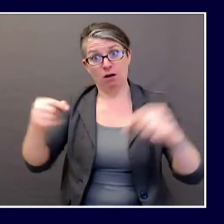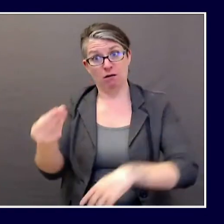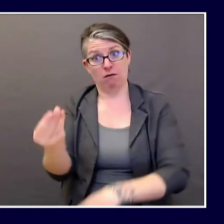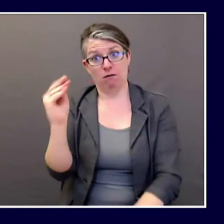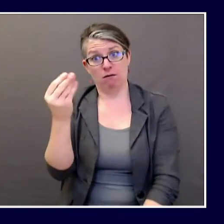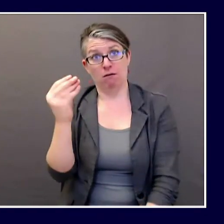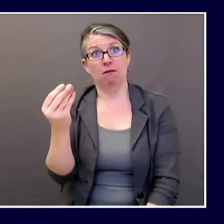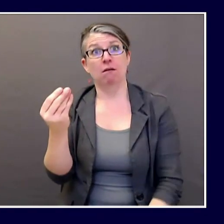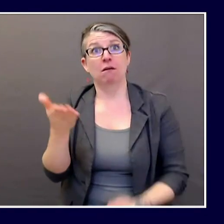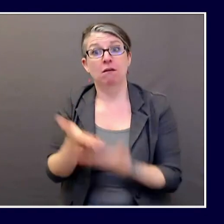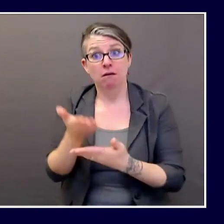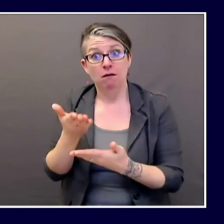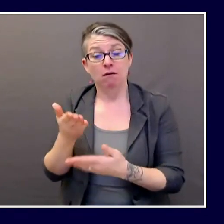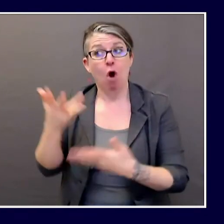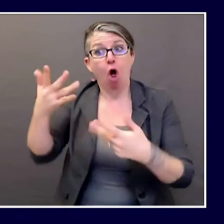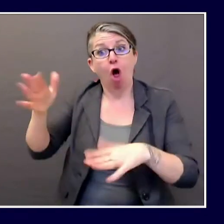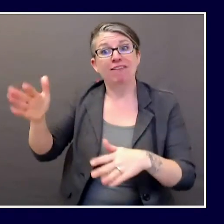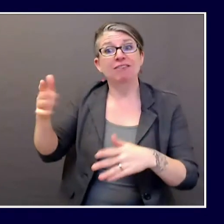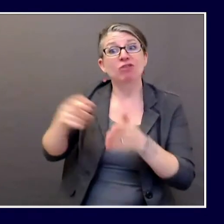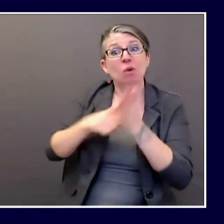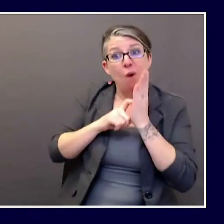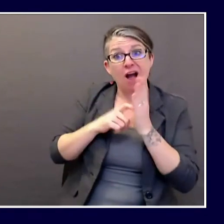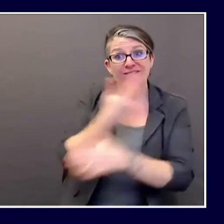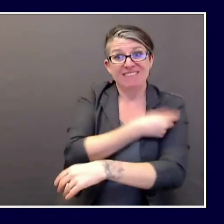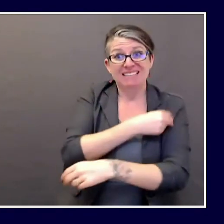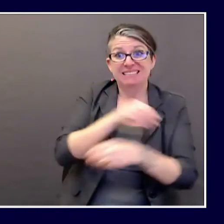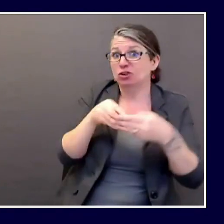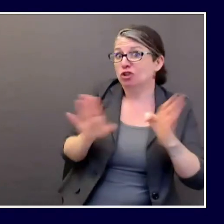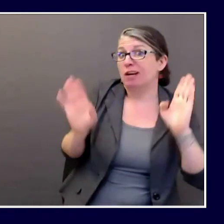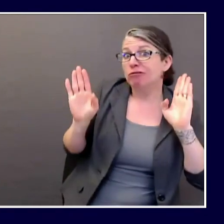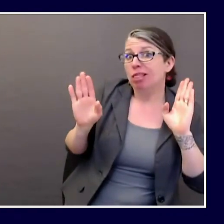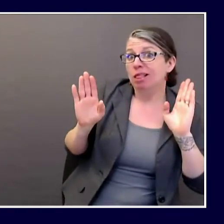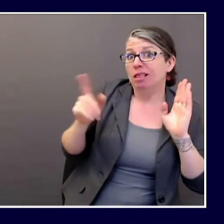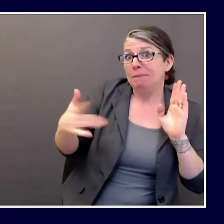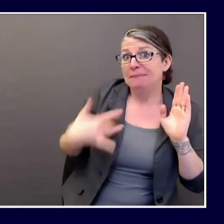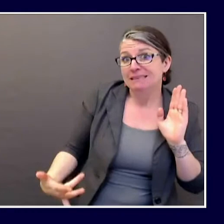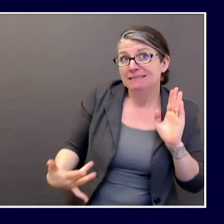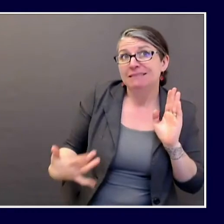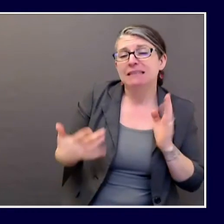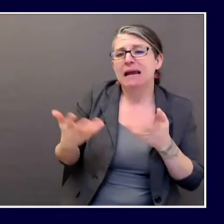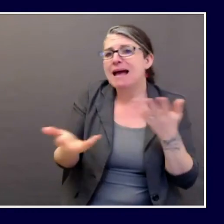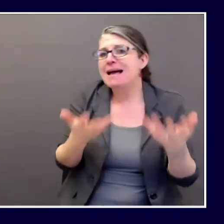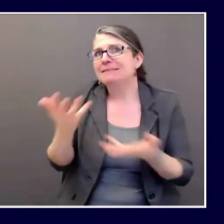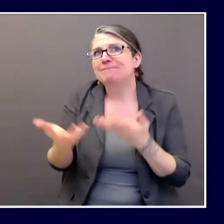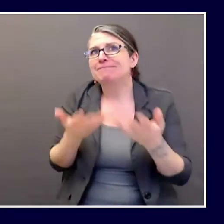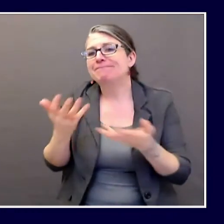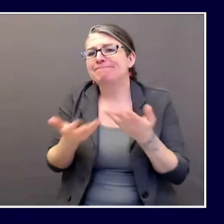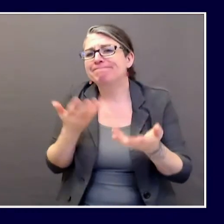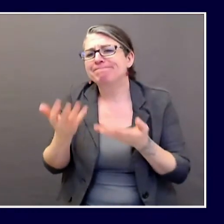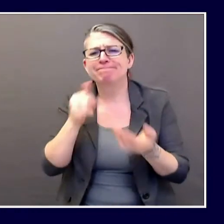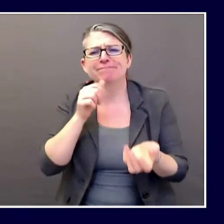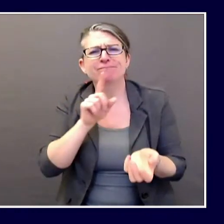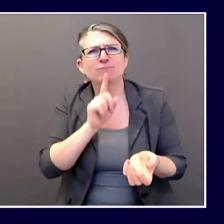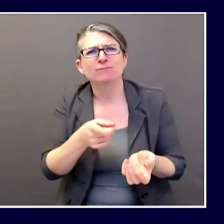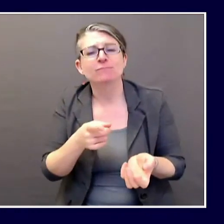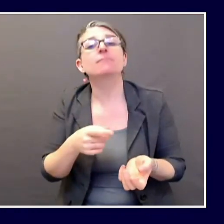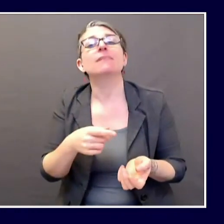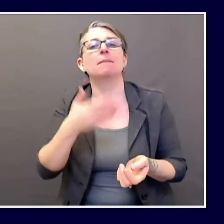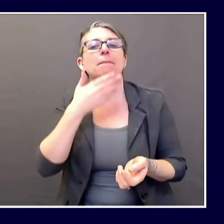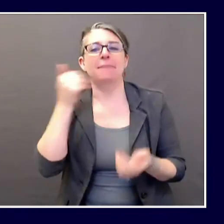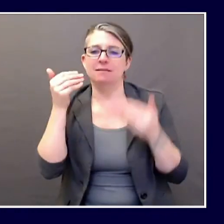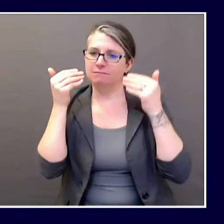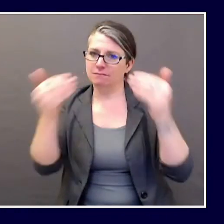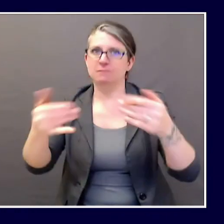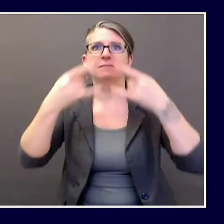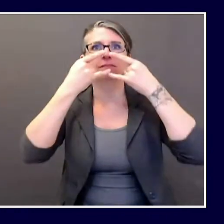baseline principles around wearing a mask when you're potentially coming into contact with others, maintaining 6 feet of physical distancing, those are going to